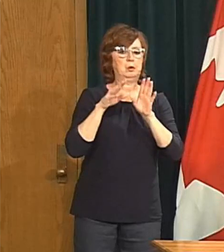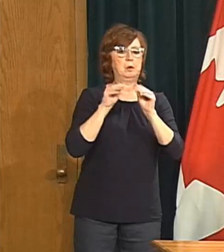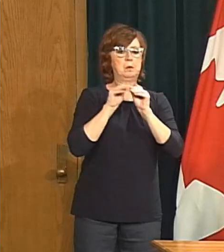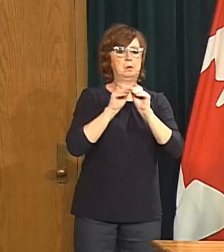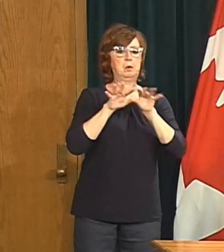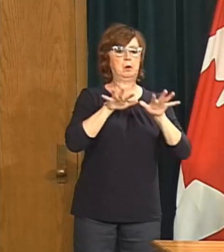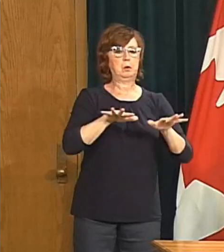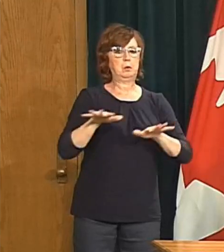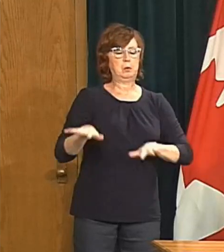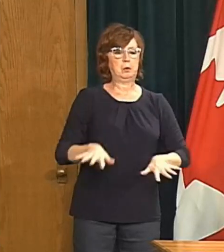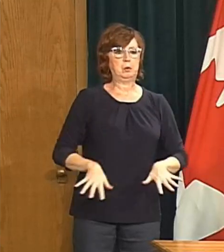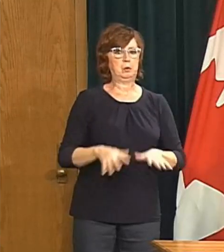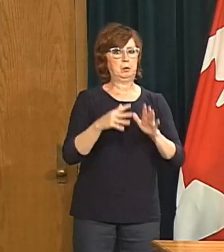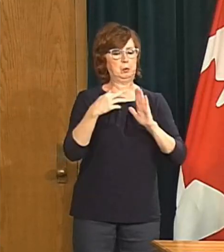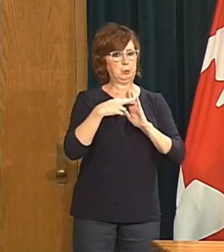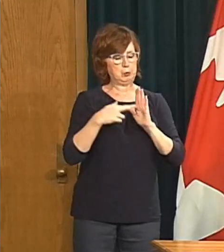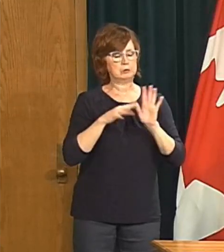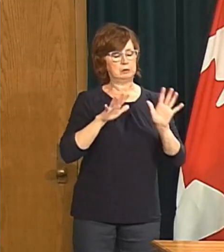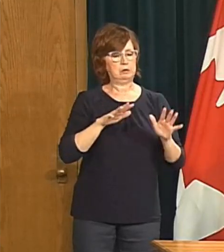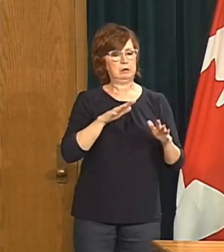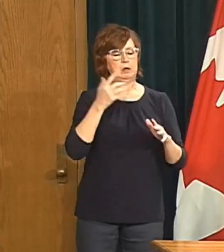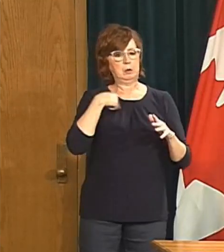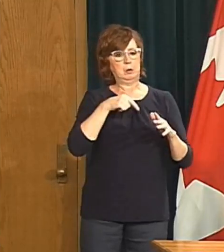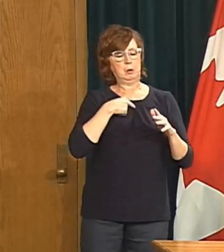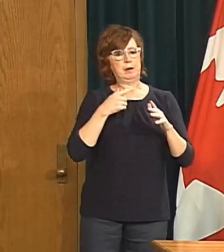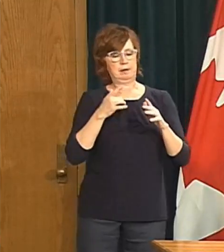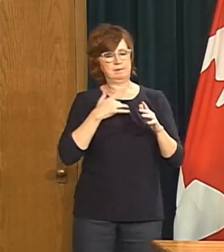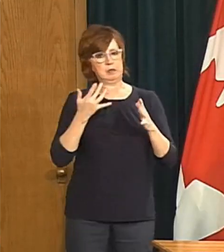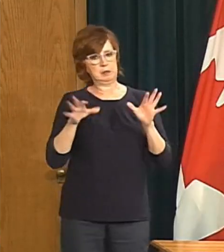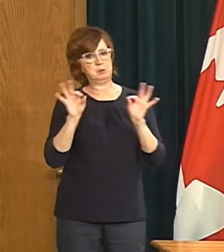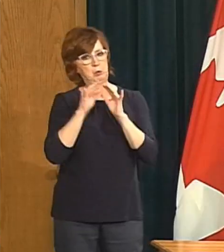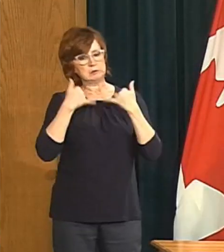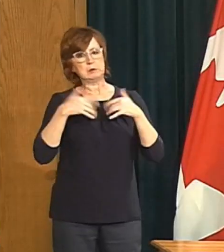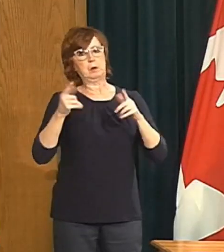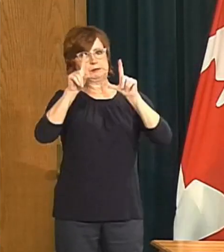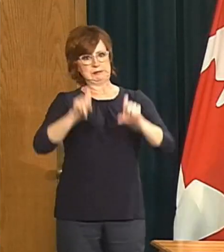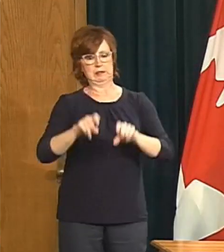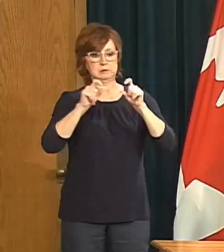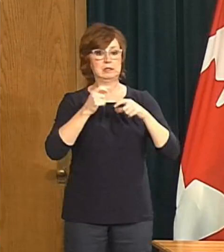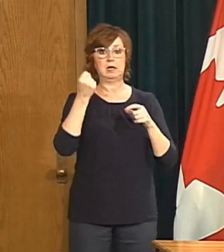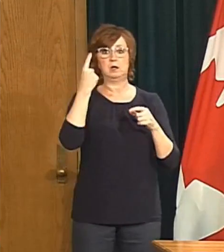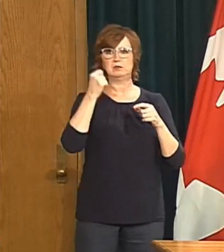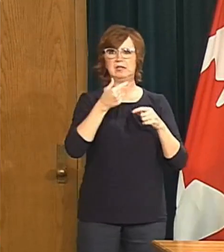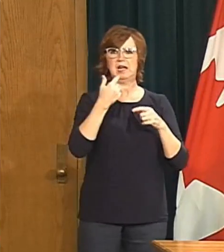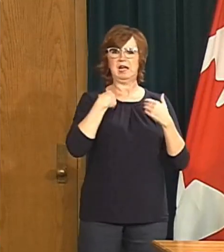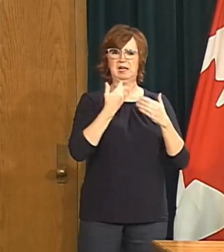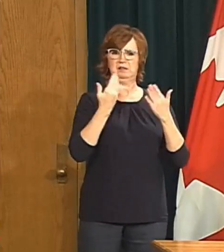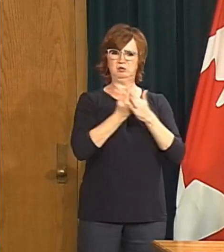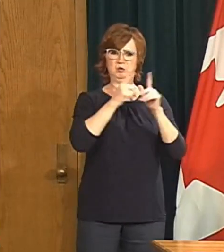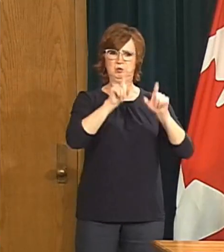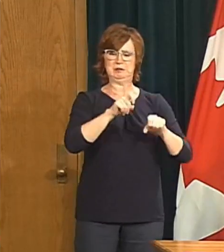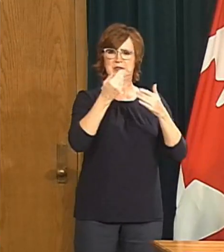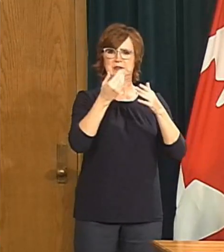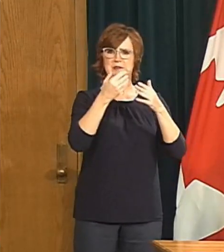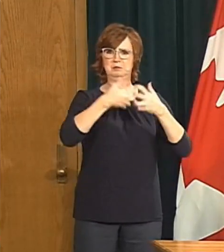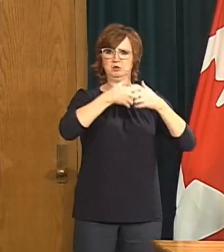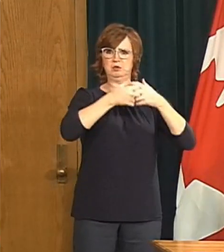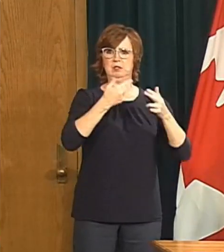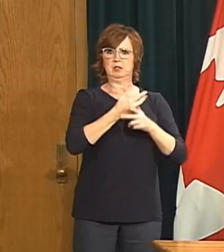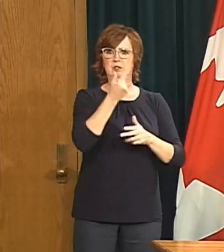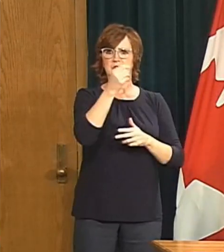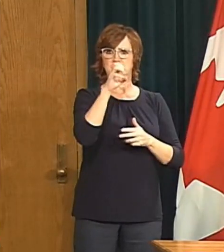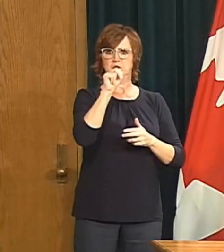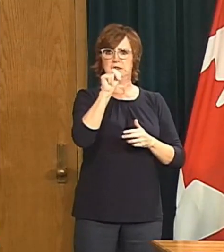and testing capacity over the course of the recent days by deploying Gen Expert testing machines to a number of